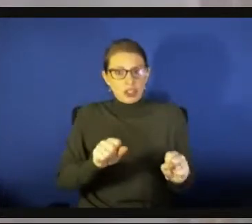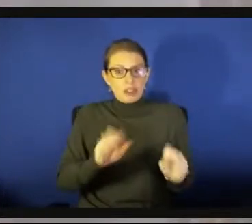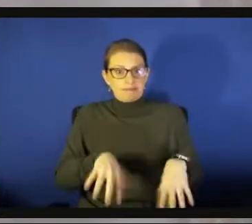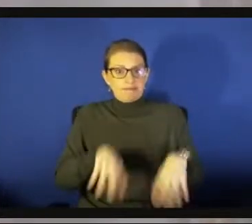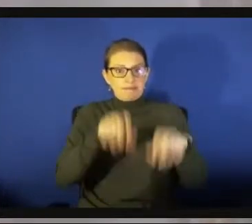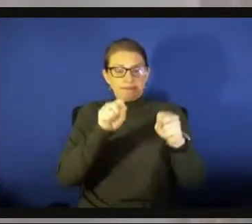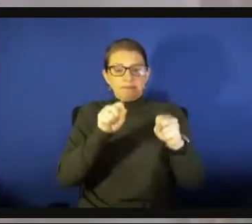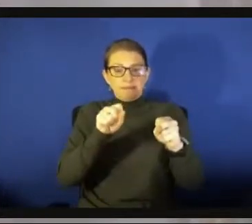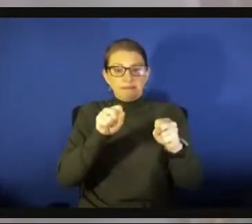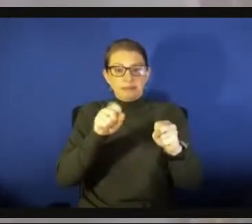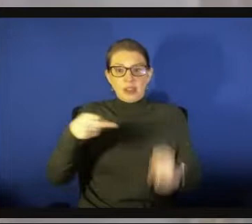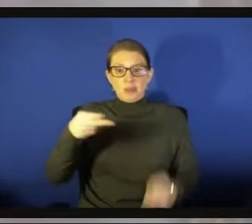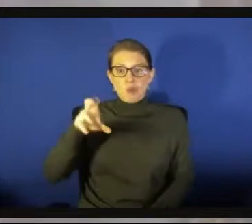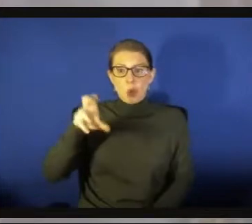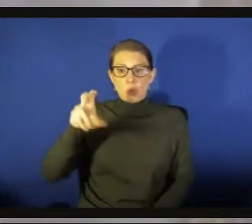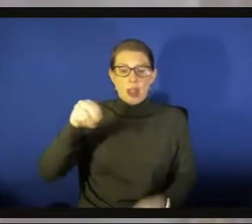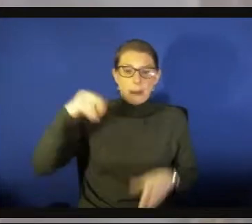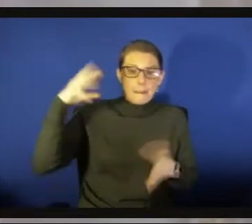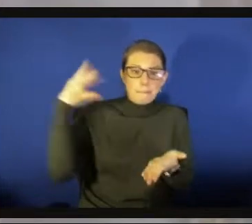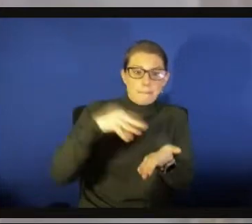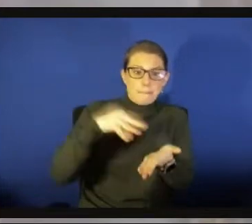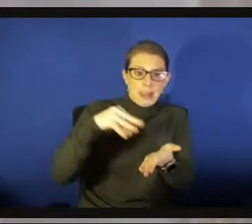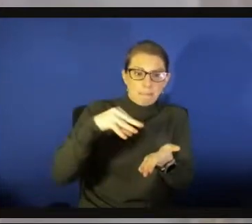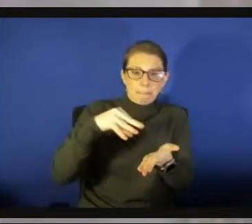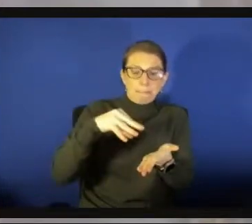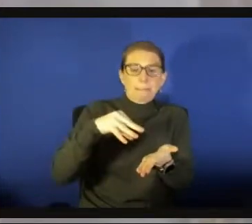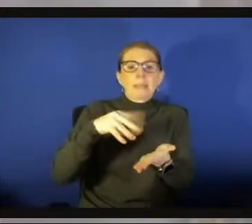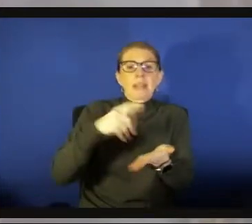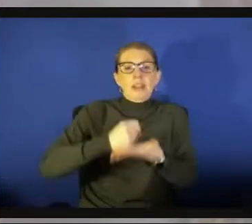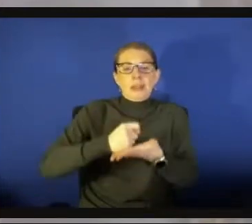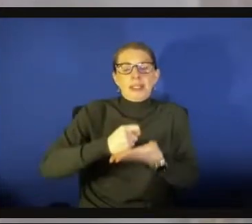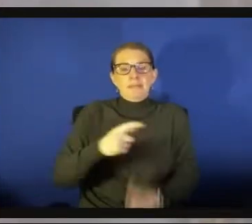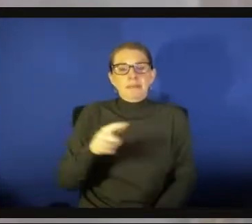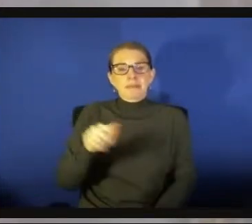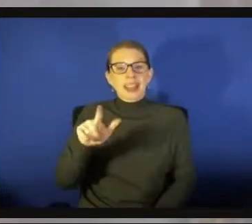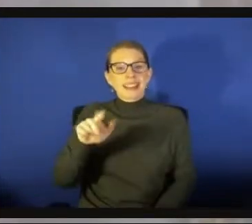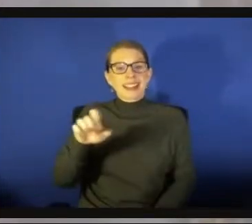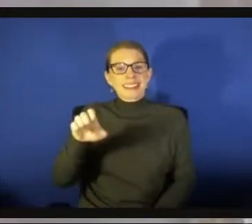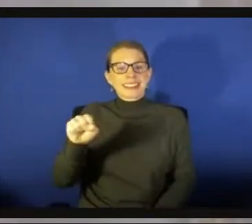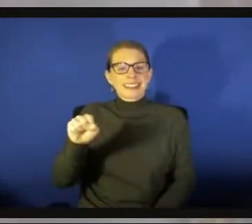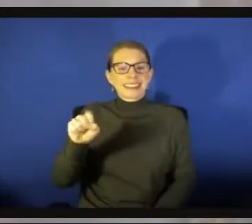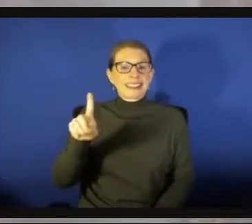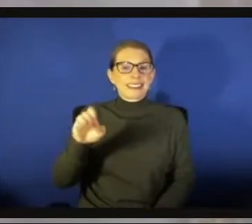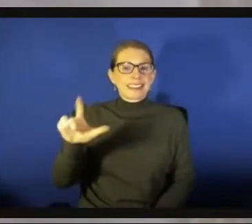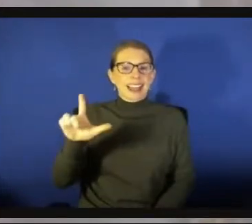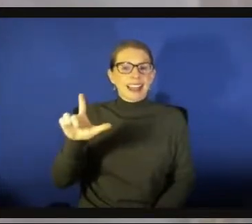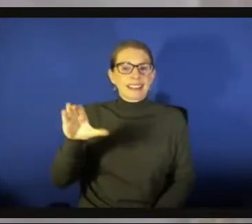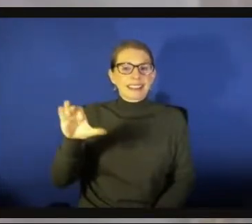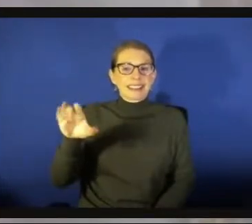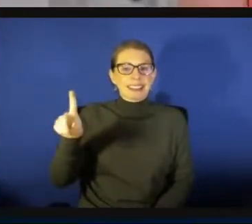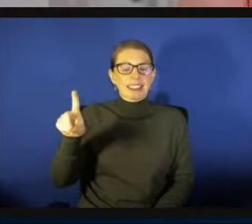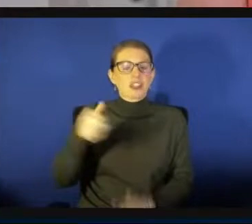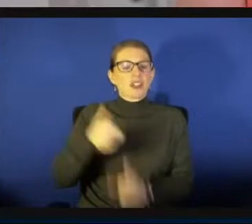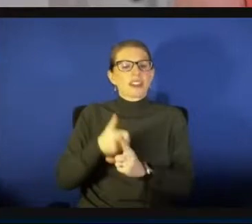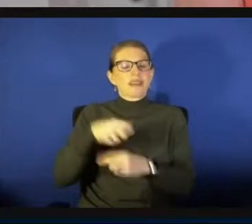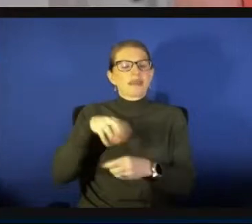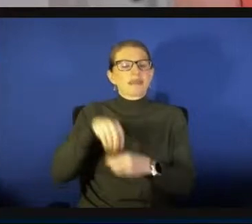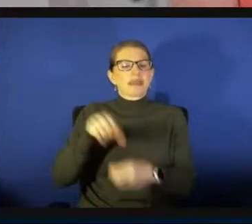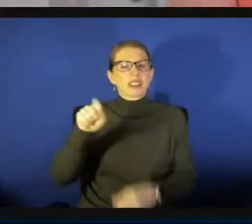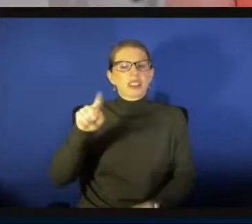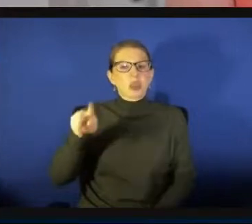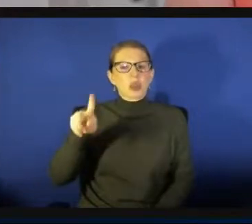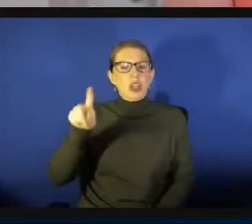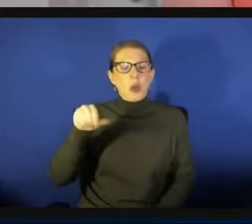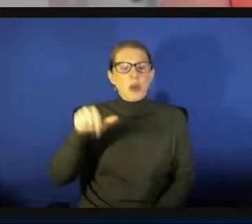proton beam therapy. So we're going to talk with them. Alexis Del Cid is joining us. She is in the studio this morning, and she's going to talk with